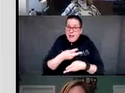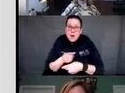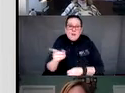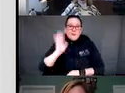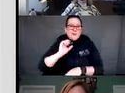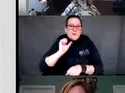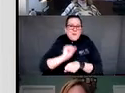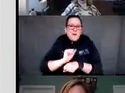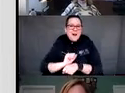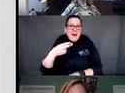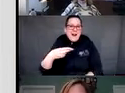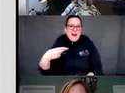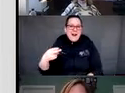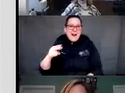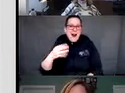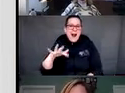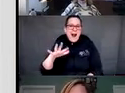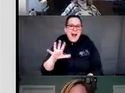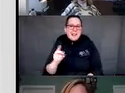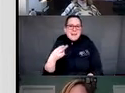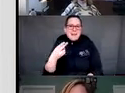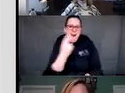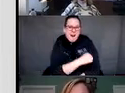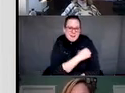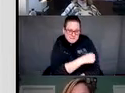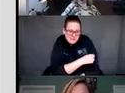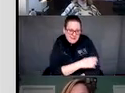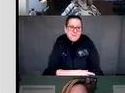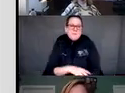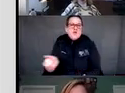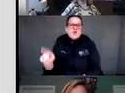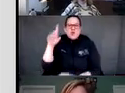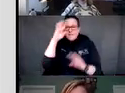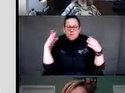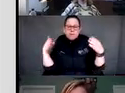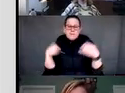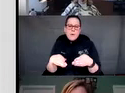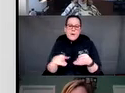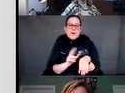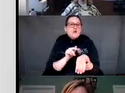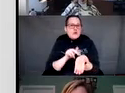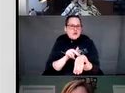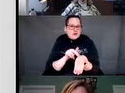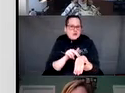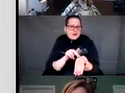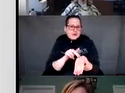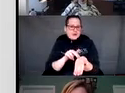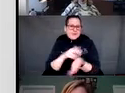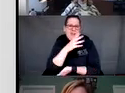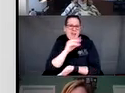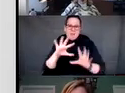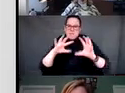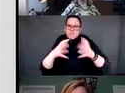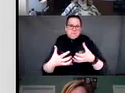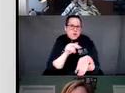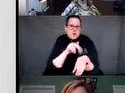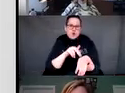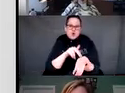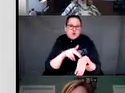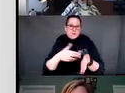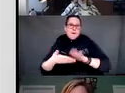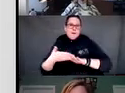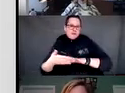Highland Hospital, and her assignment is focused on nursing and the entire nursing